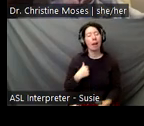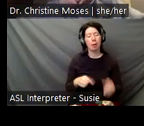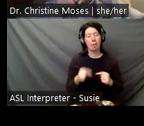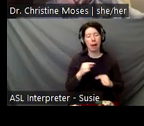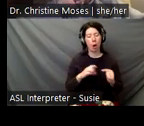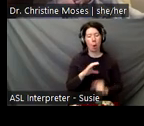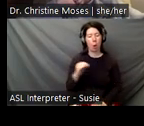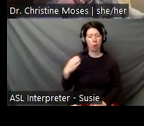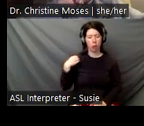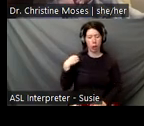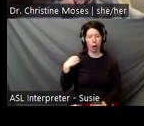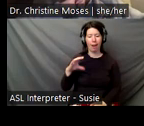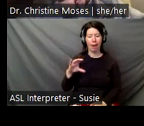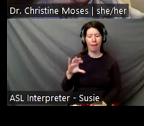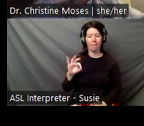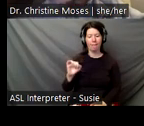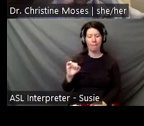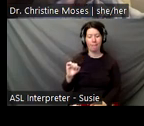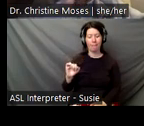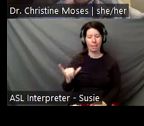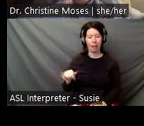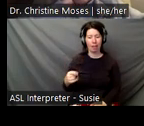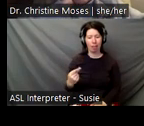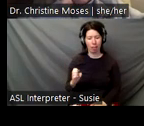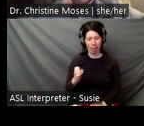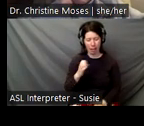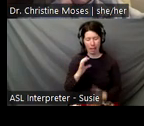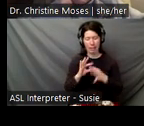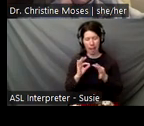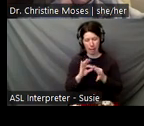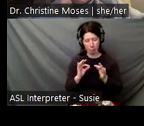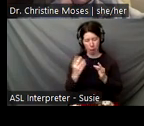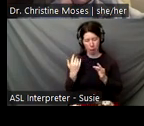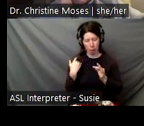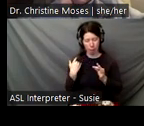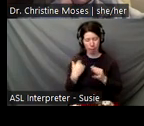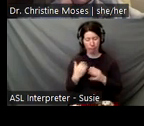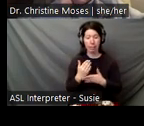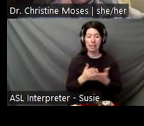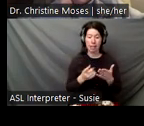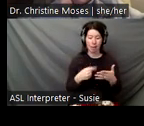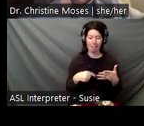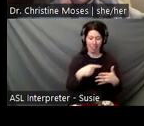co-chair Faith said a little while ago, was some of these details,